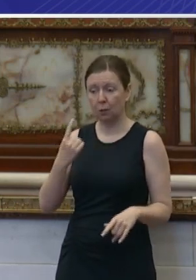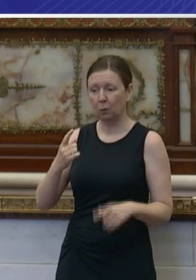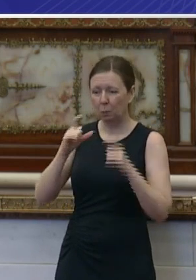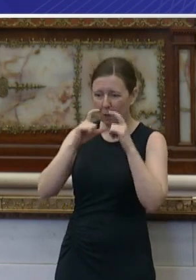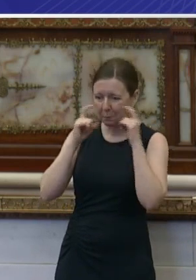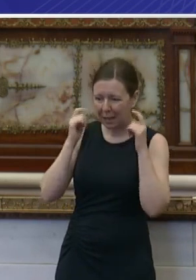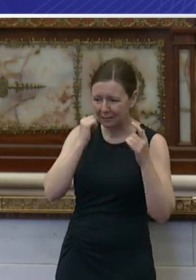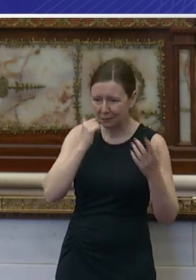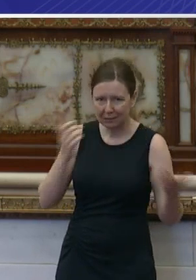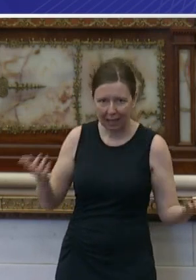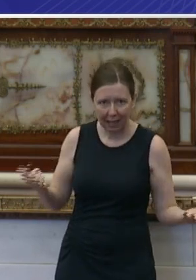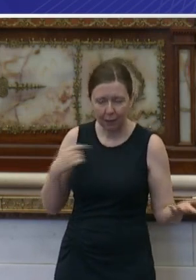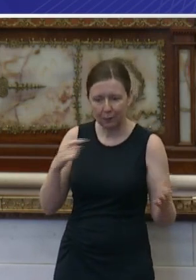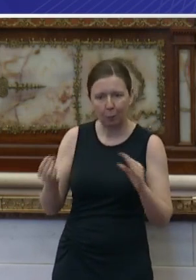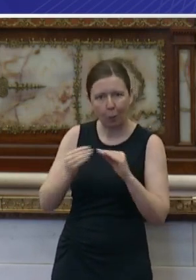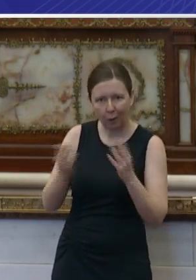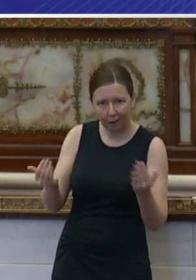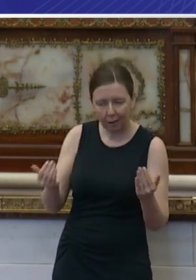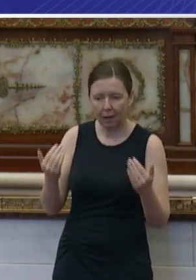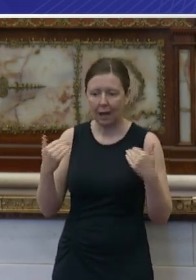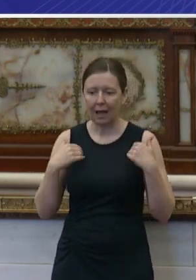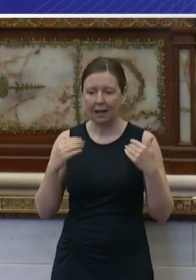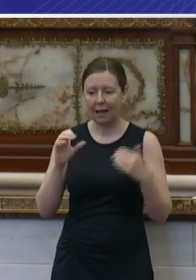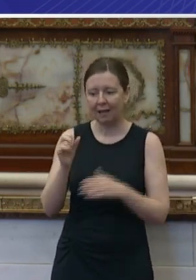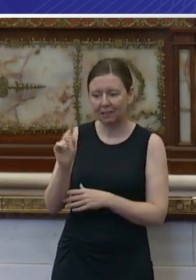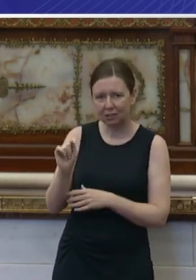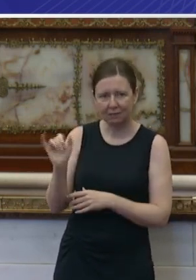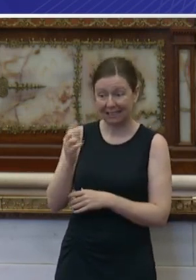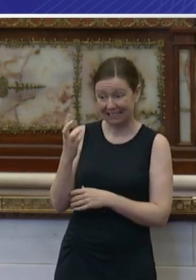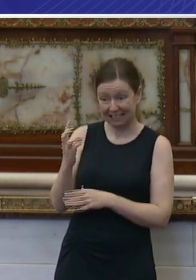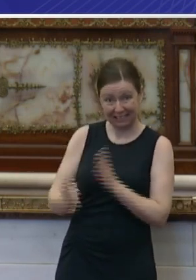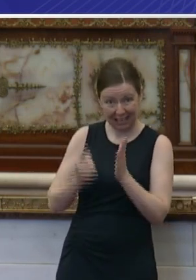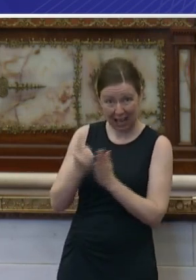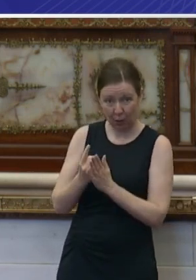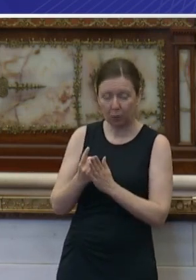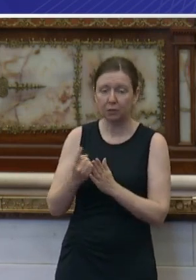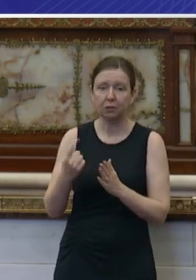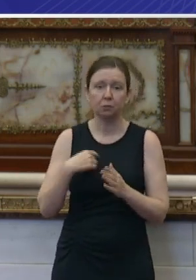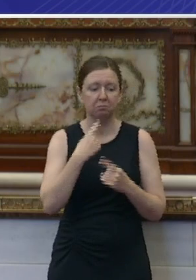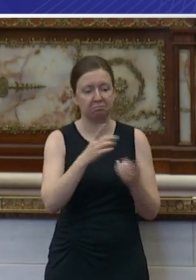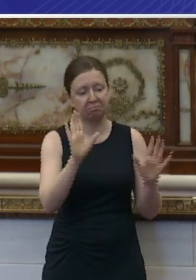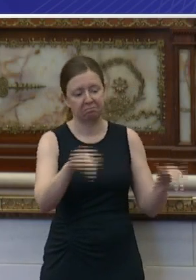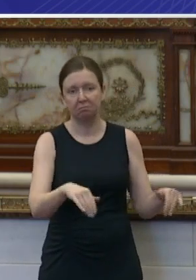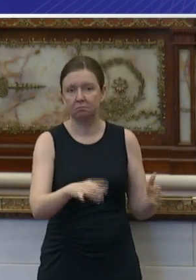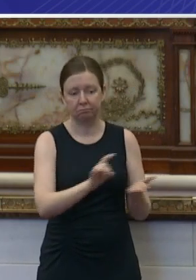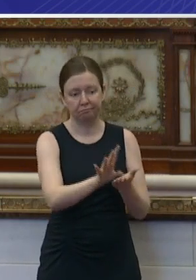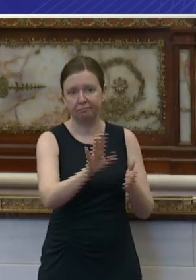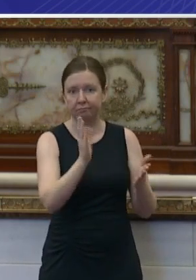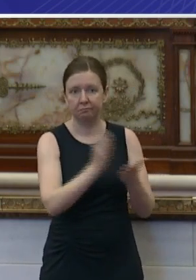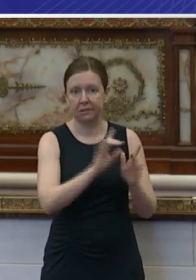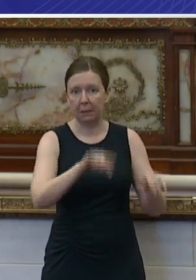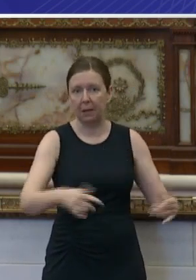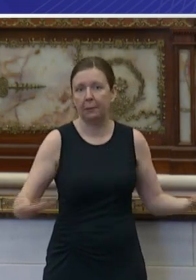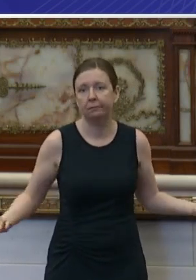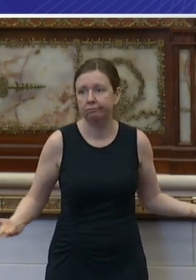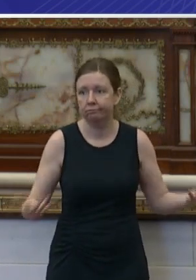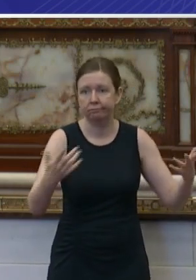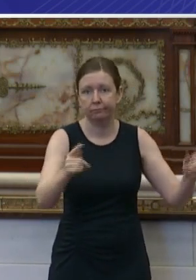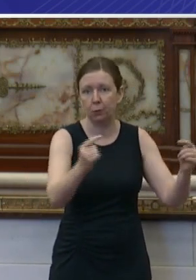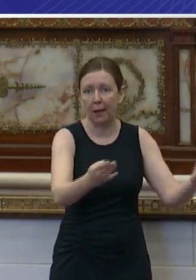mask a day, and having shifts as long as 16 hours. They told me I could just stop coming in at